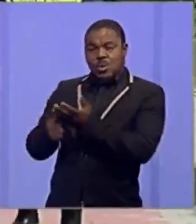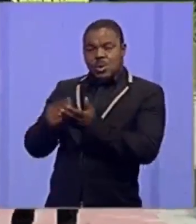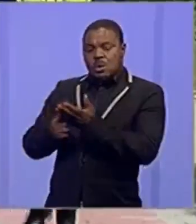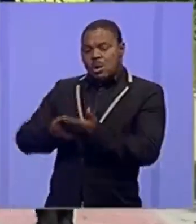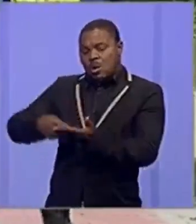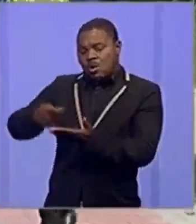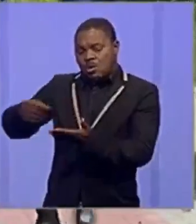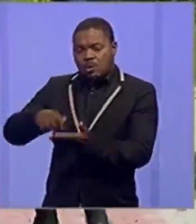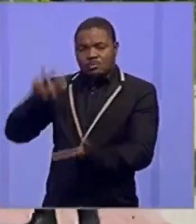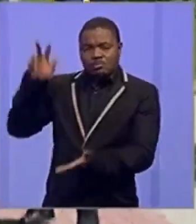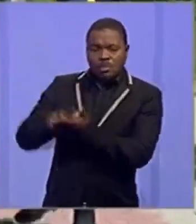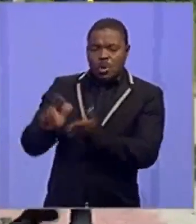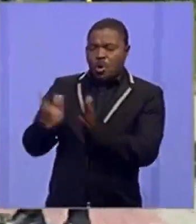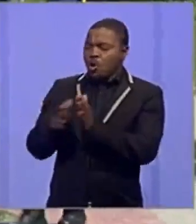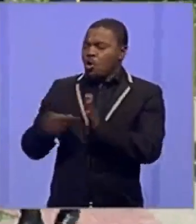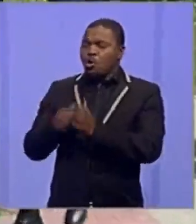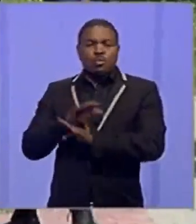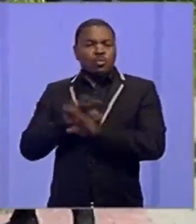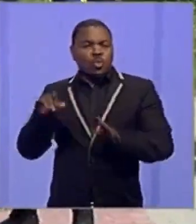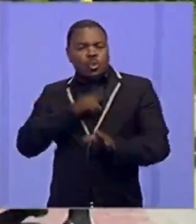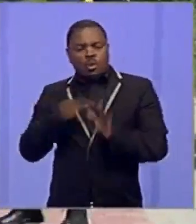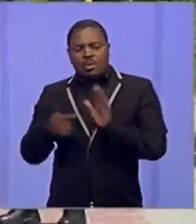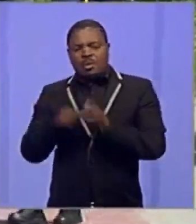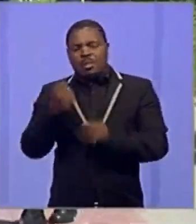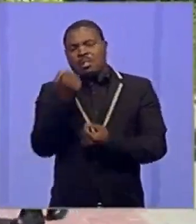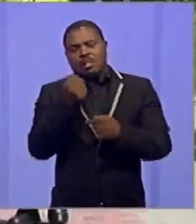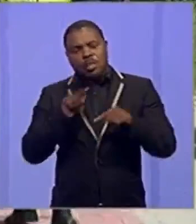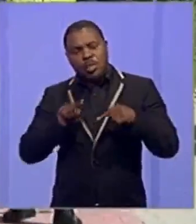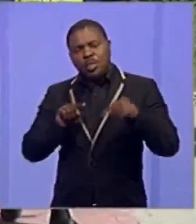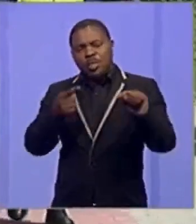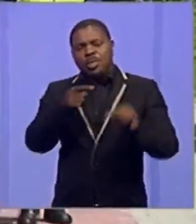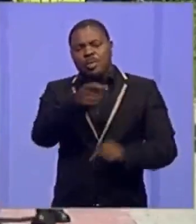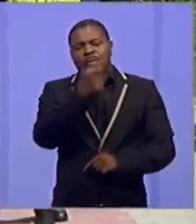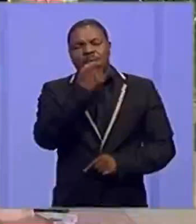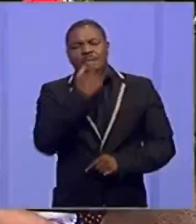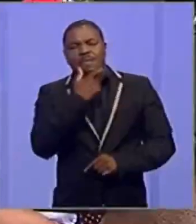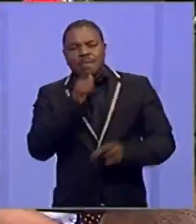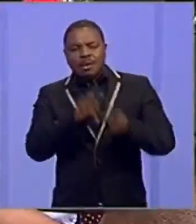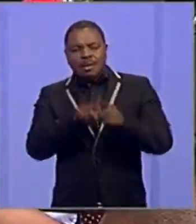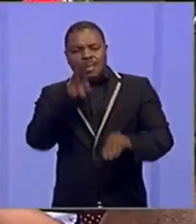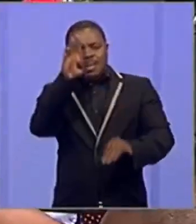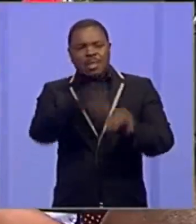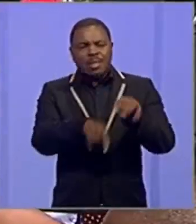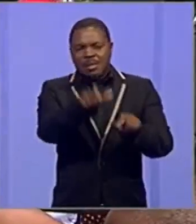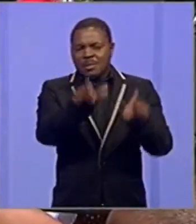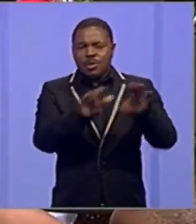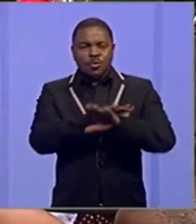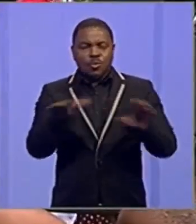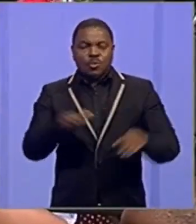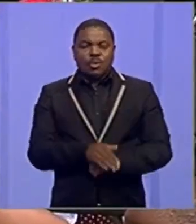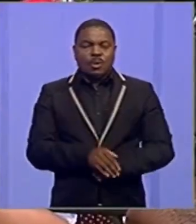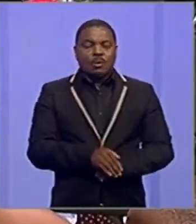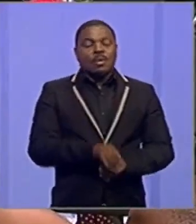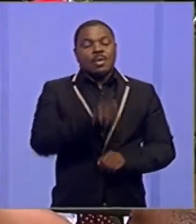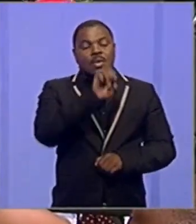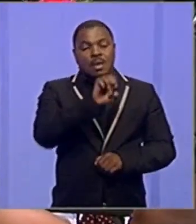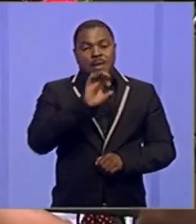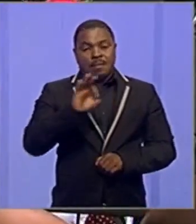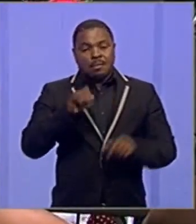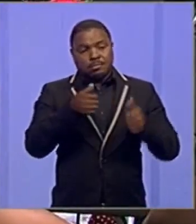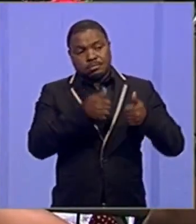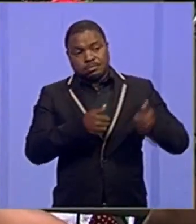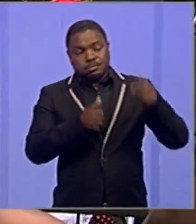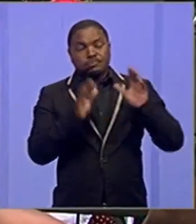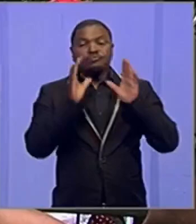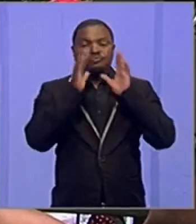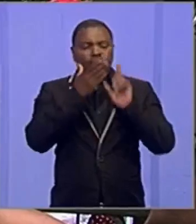kgahlanong le go ratana ka bombotee le go ahlolela thapong go bao ba tshelago molawana wo. Moetapele wa EFF Julius Malema o